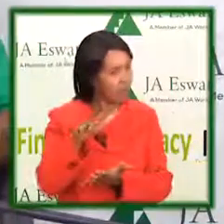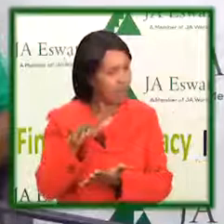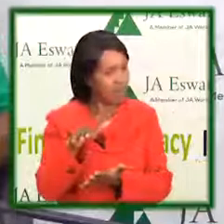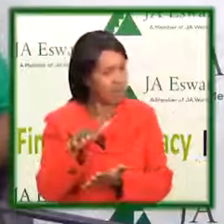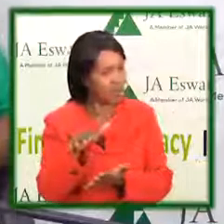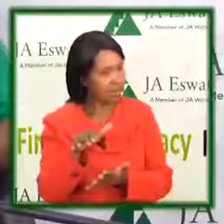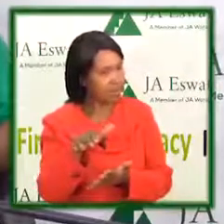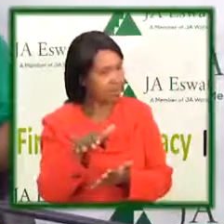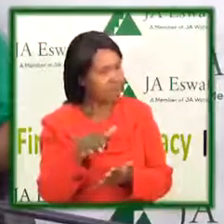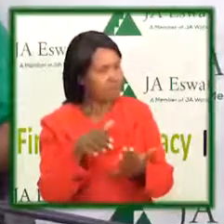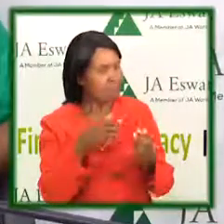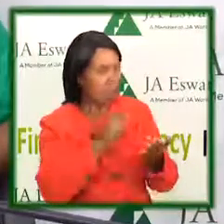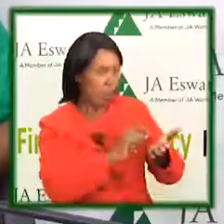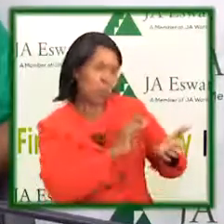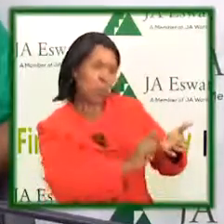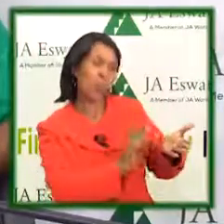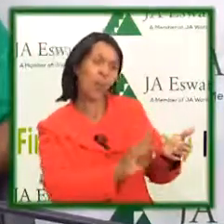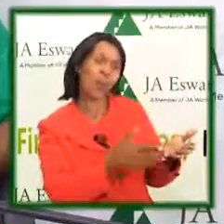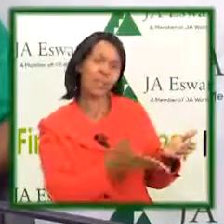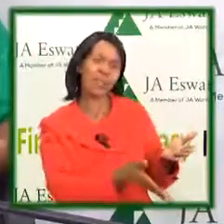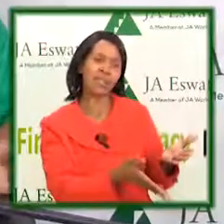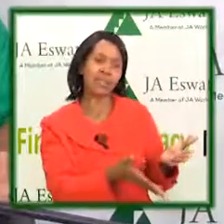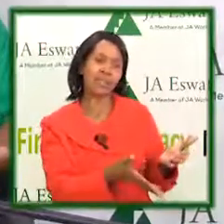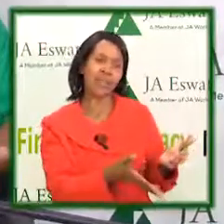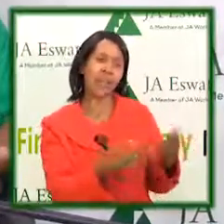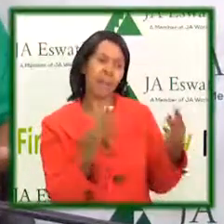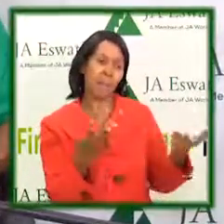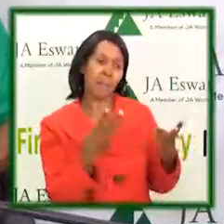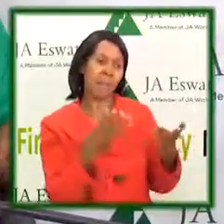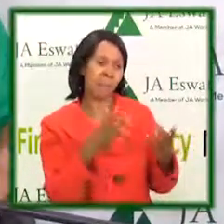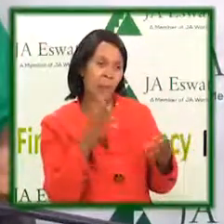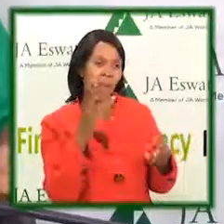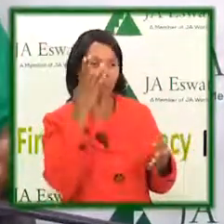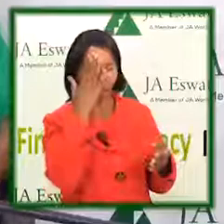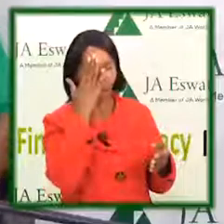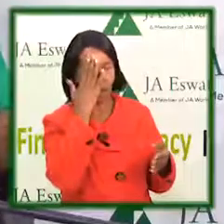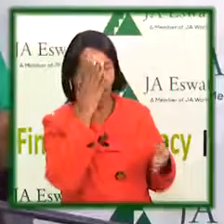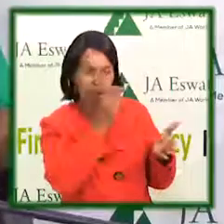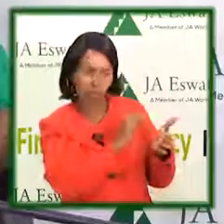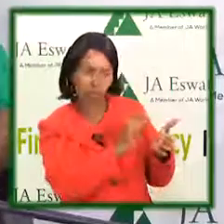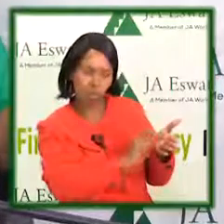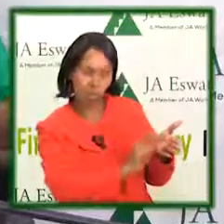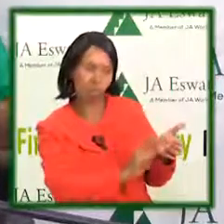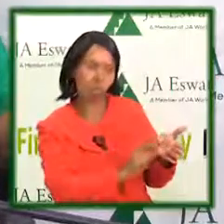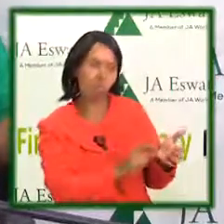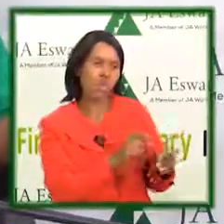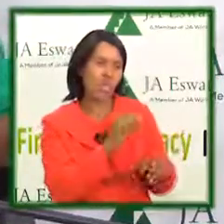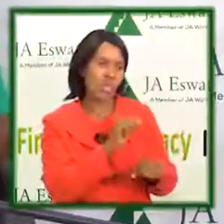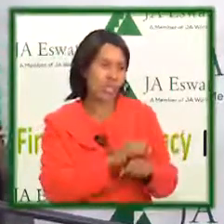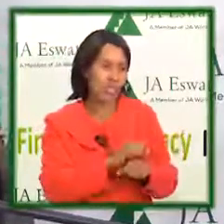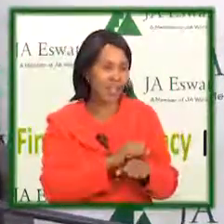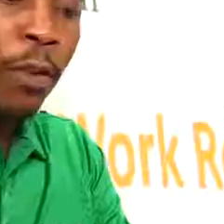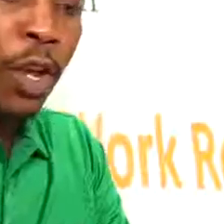put there for the customers, for them to understand your product and how it is produced and the